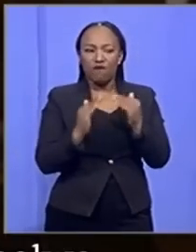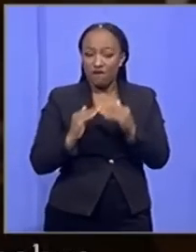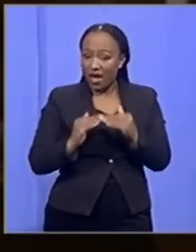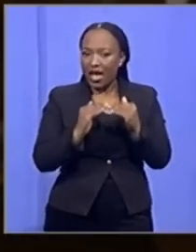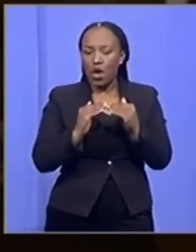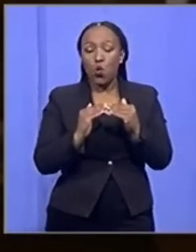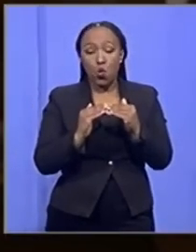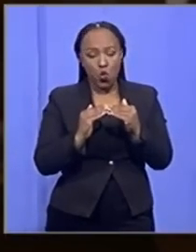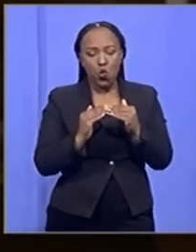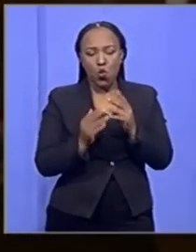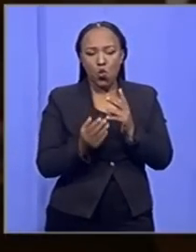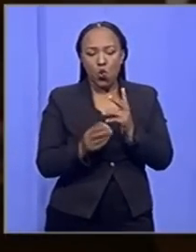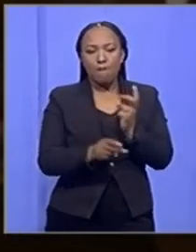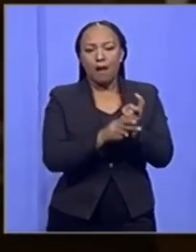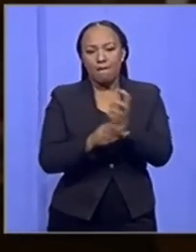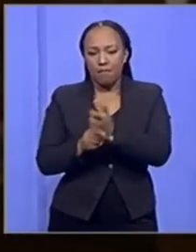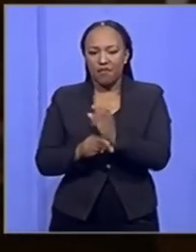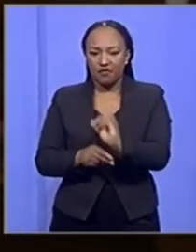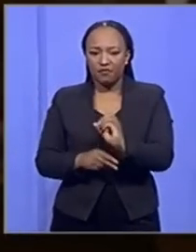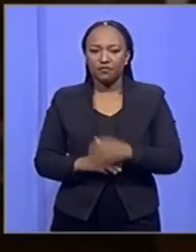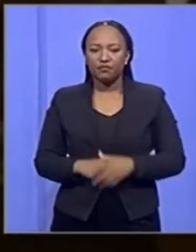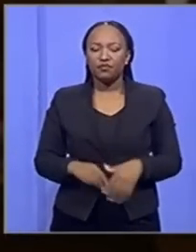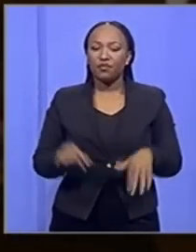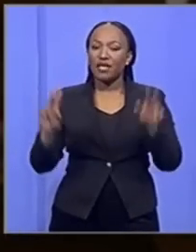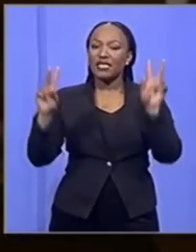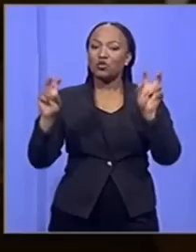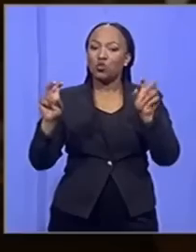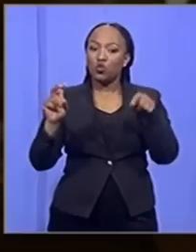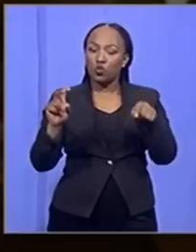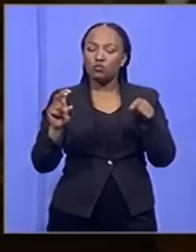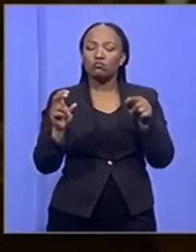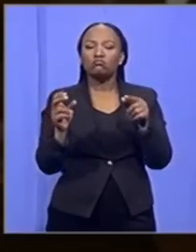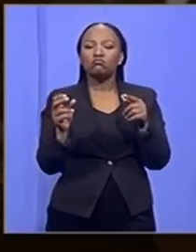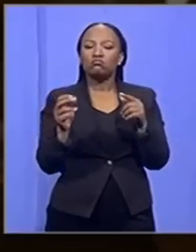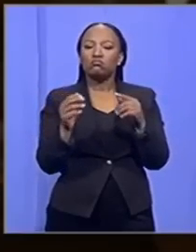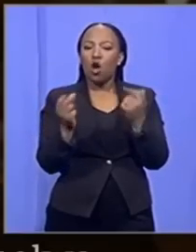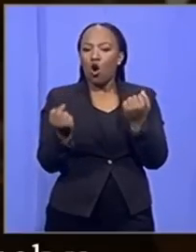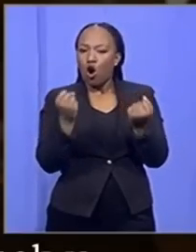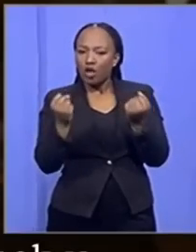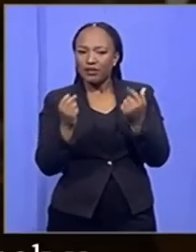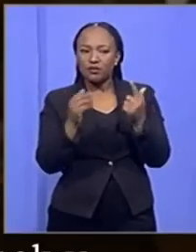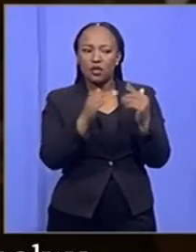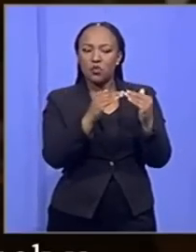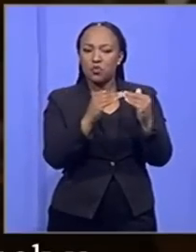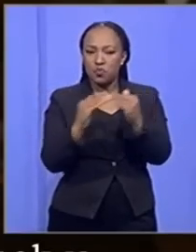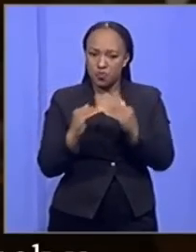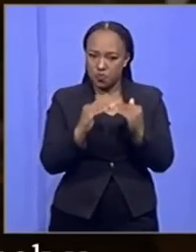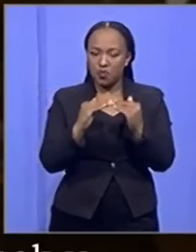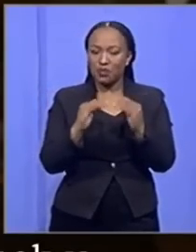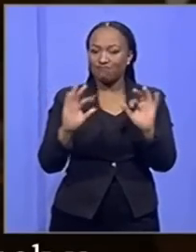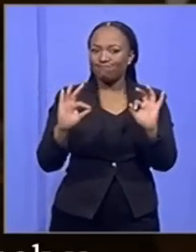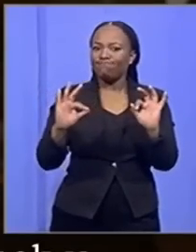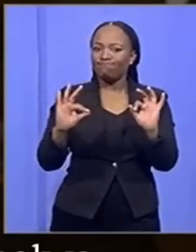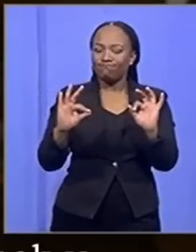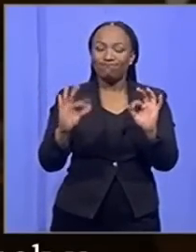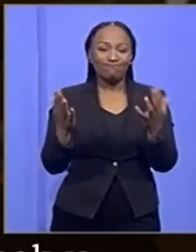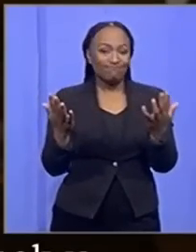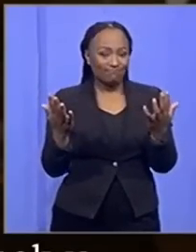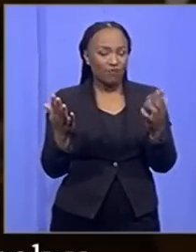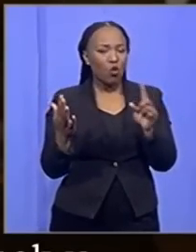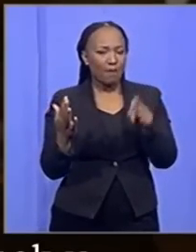think the issue of access to justice is one that remains a major concern. It's concerning because